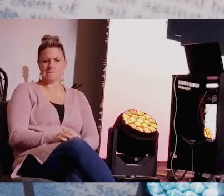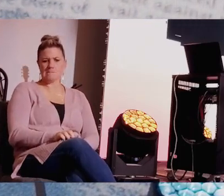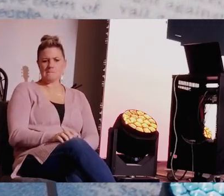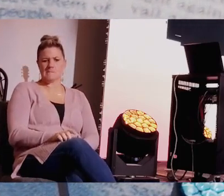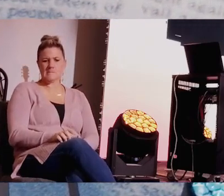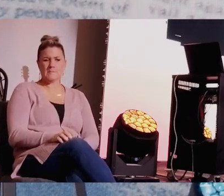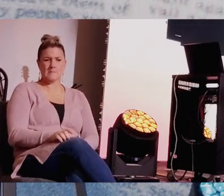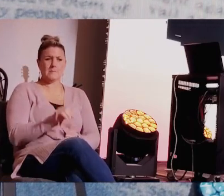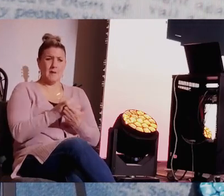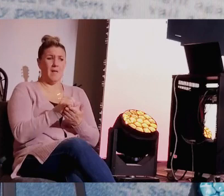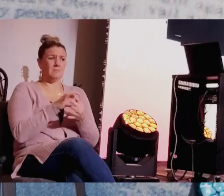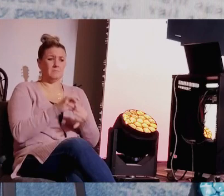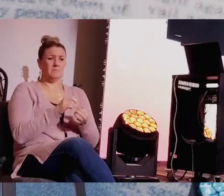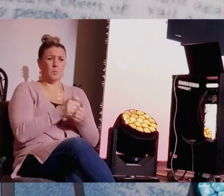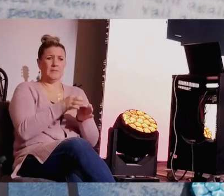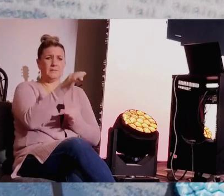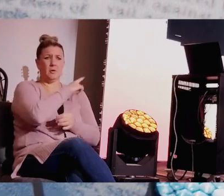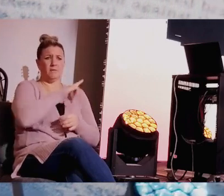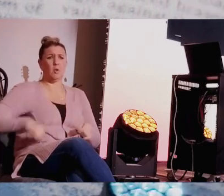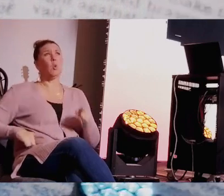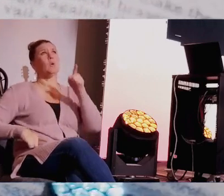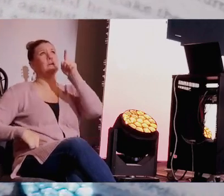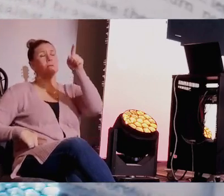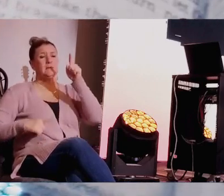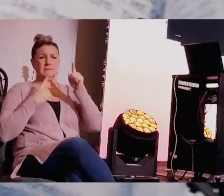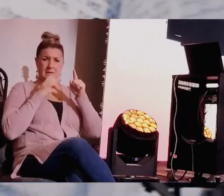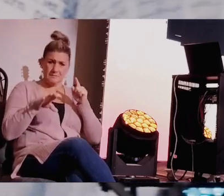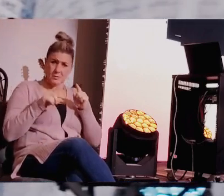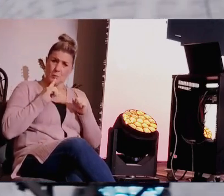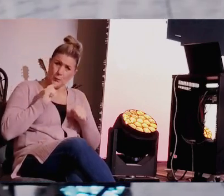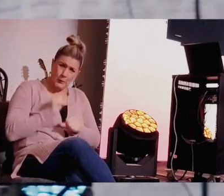And usually that comes with the Spirit of the Lord to come and say, is this really who you are?